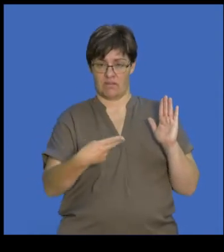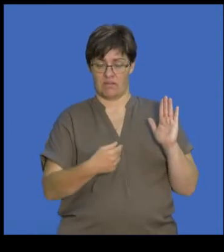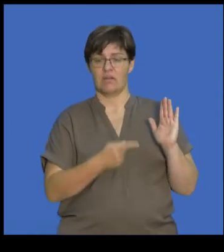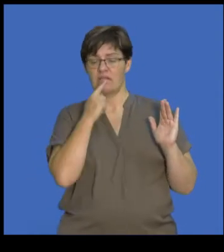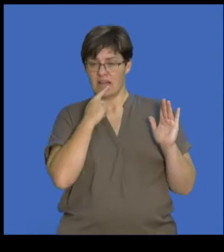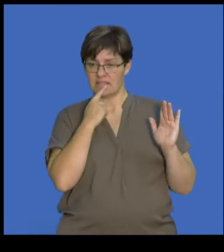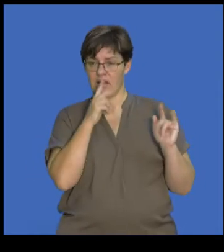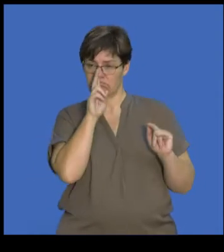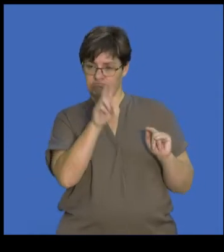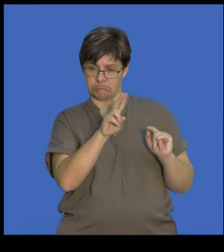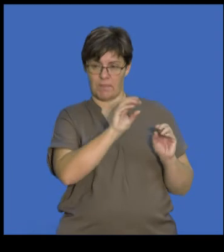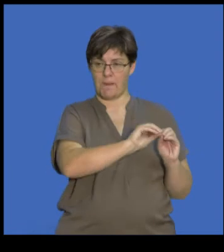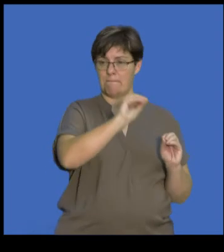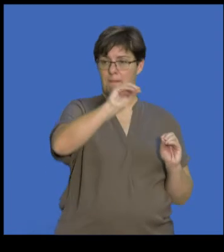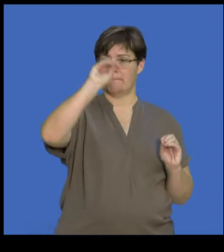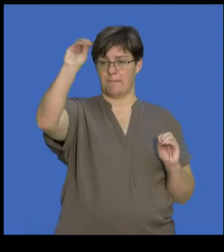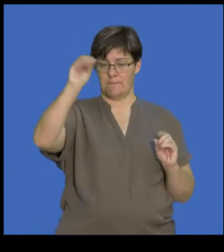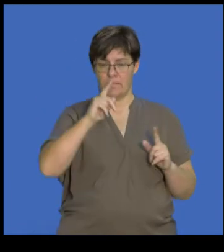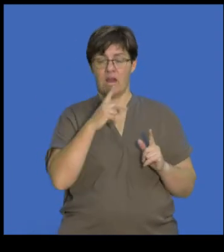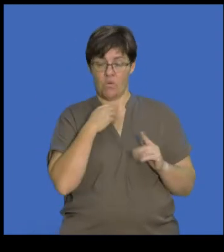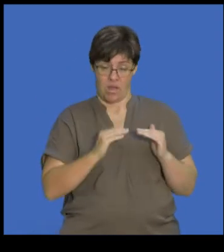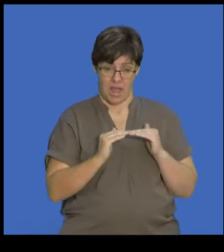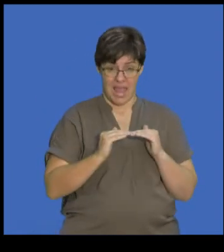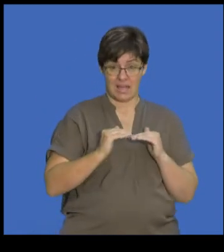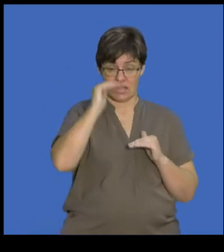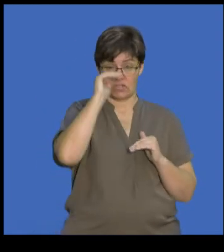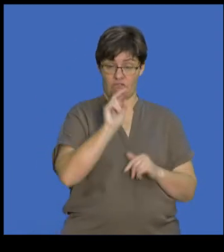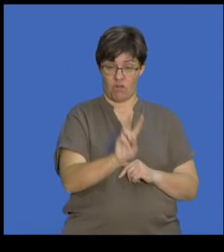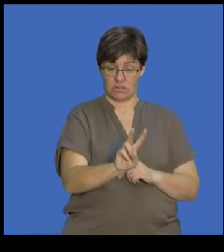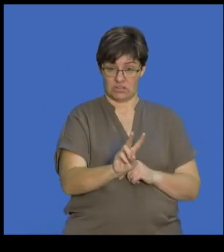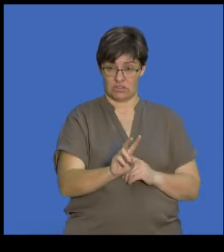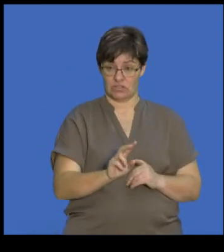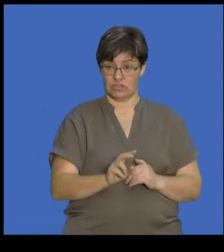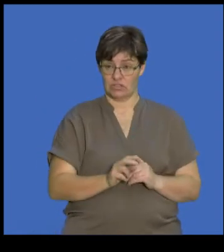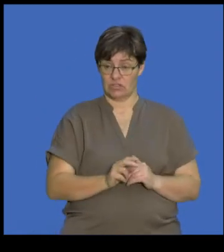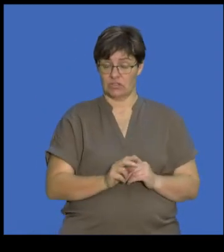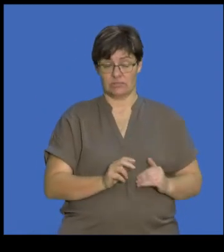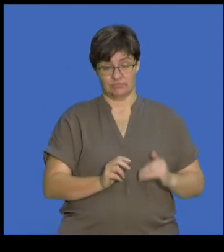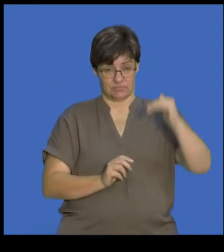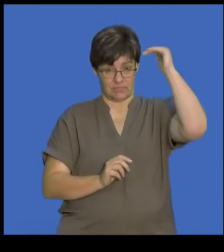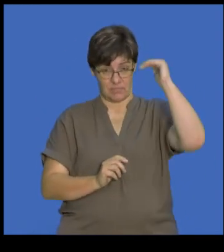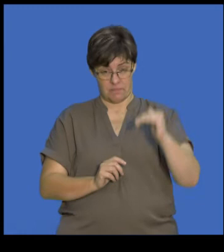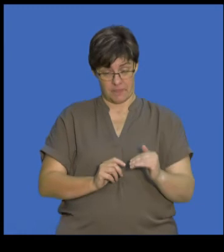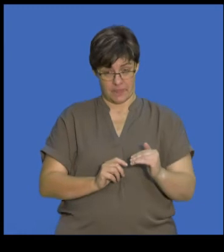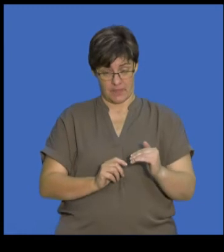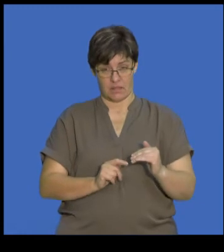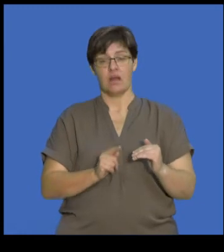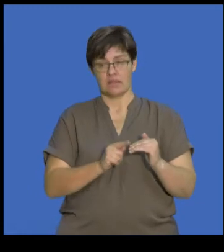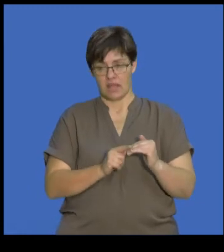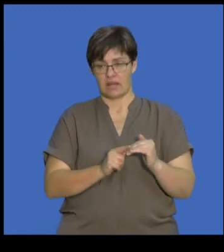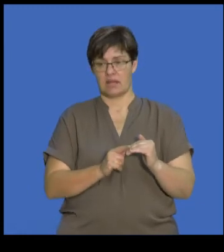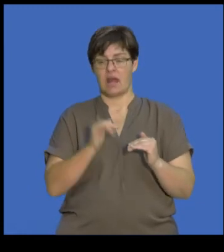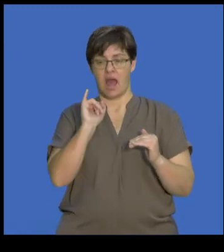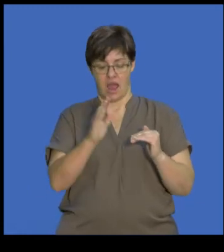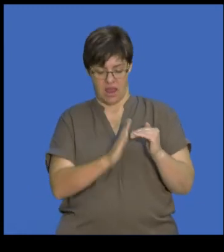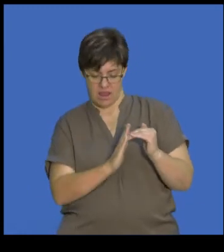got. As we increase the voltage or the current, the voltage also increased. So there is a linear